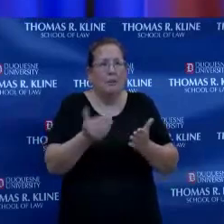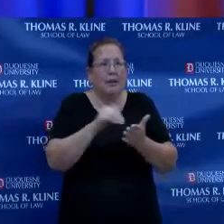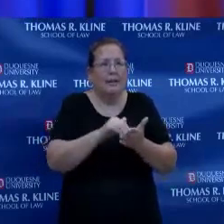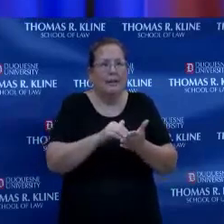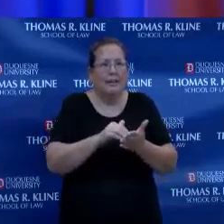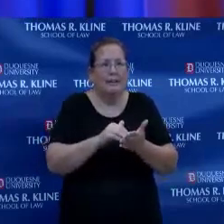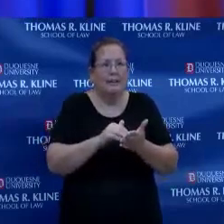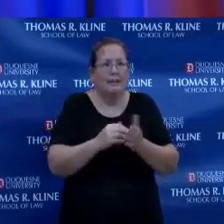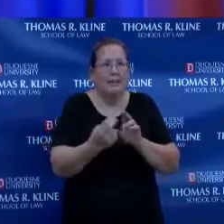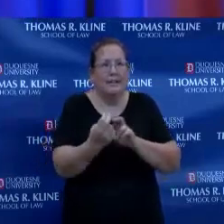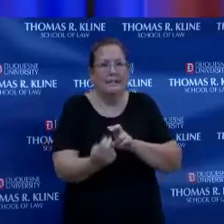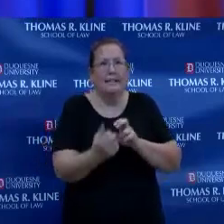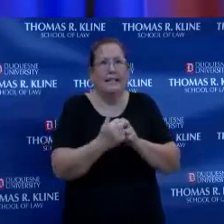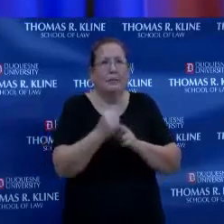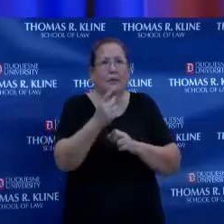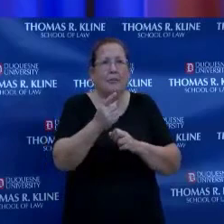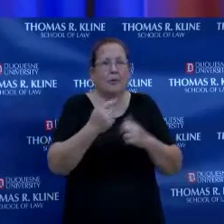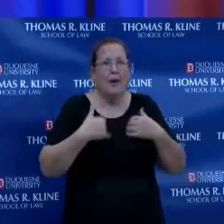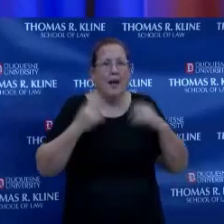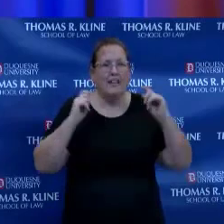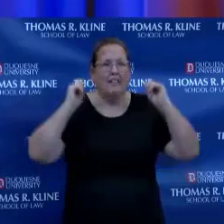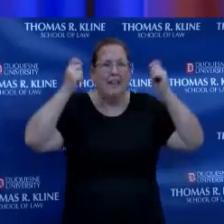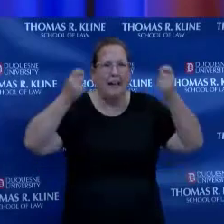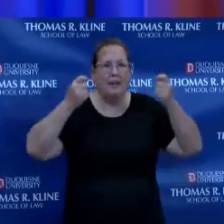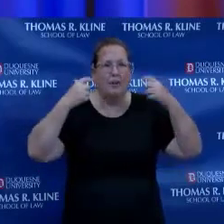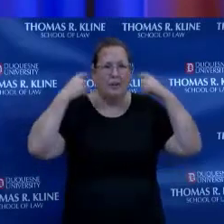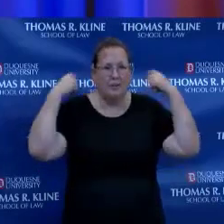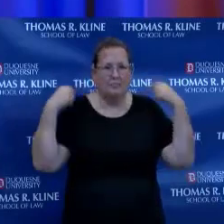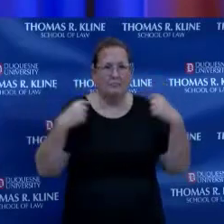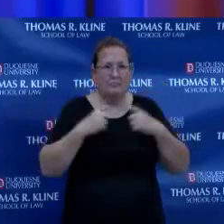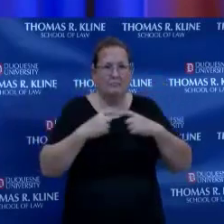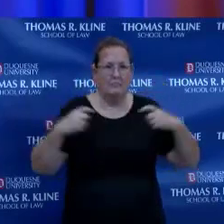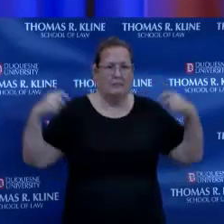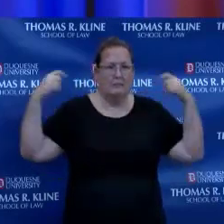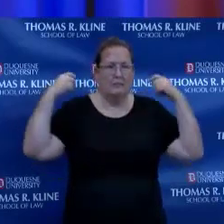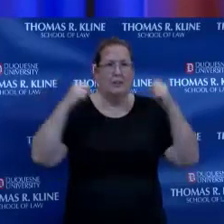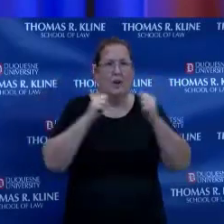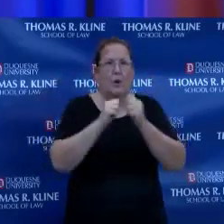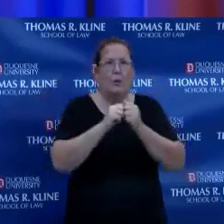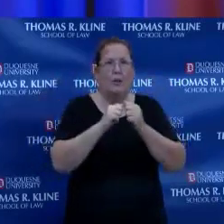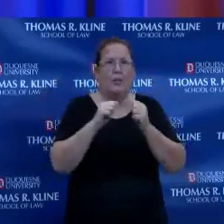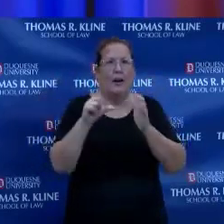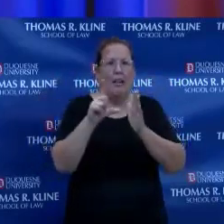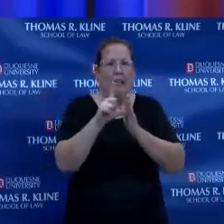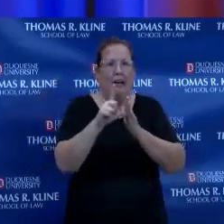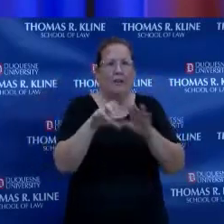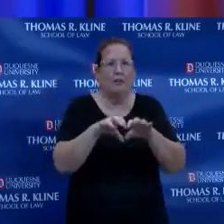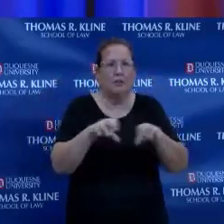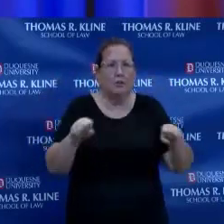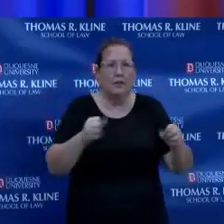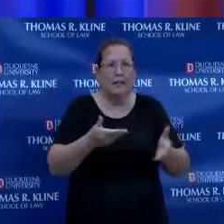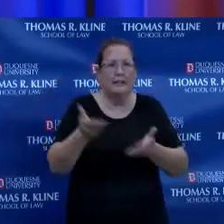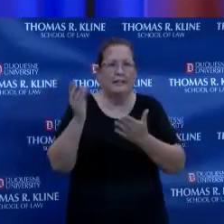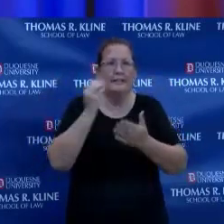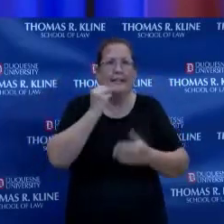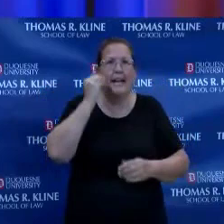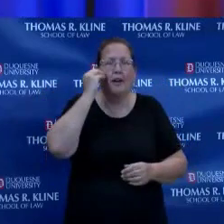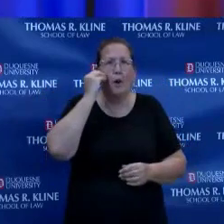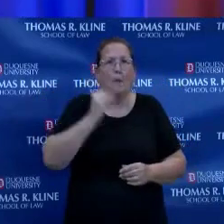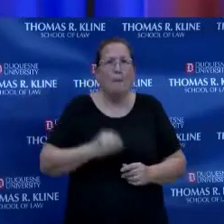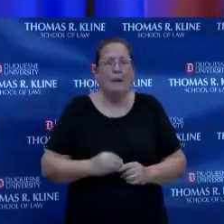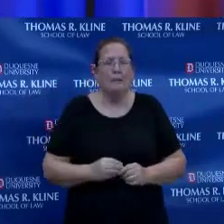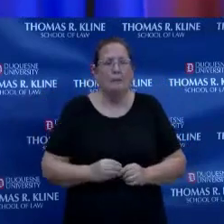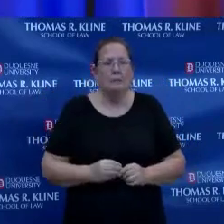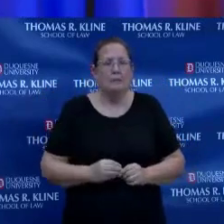having a hood around my neck and another degree to take home. It's a